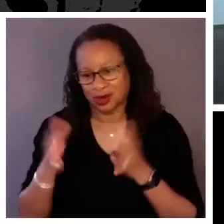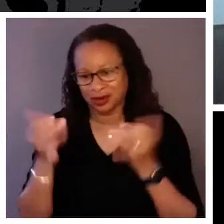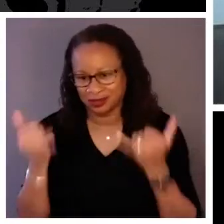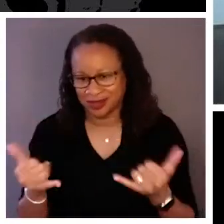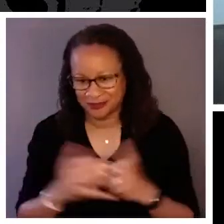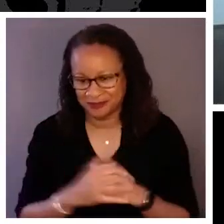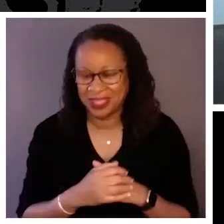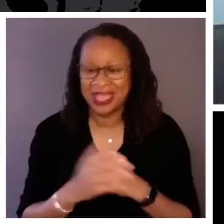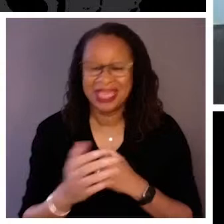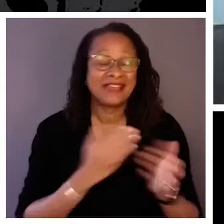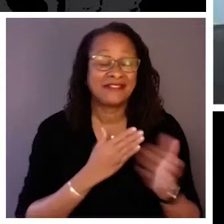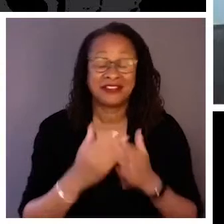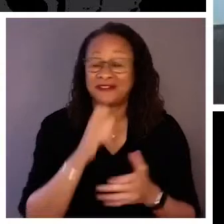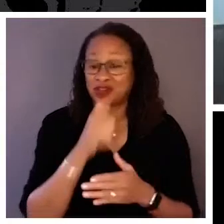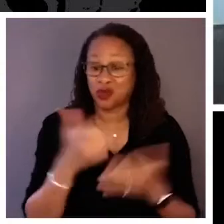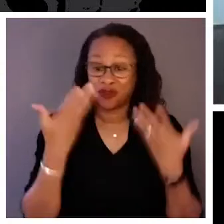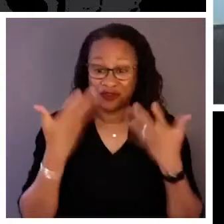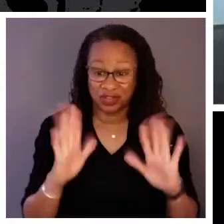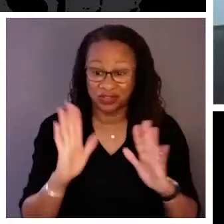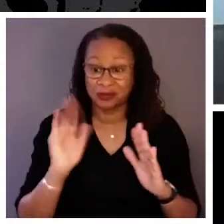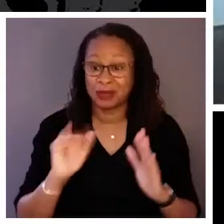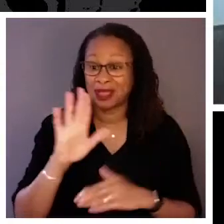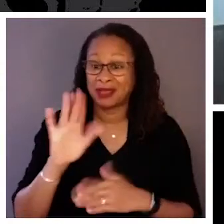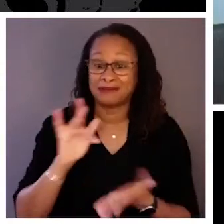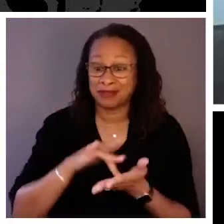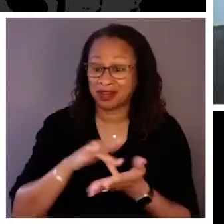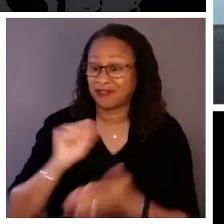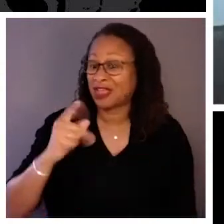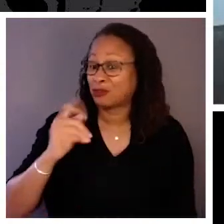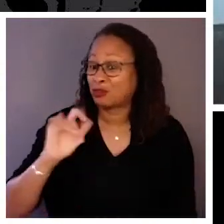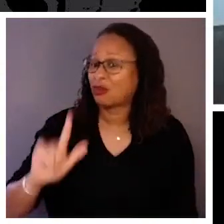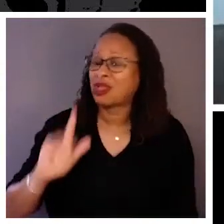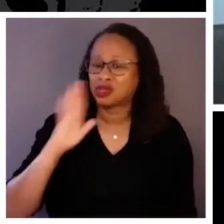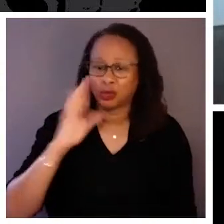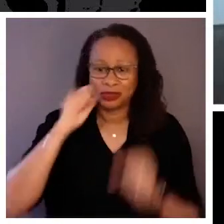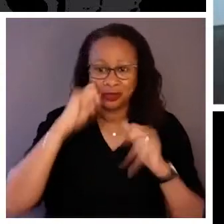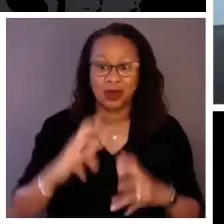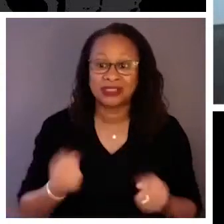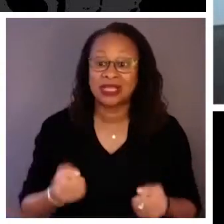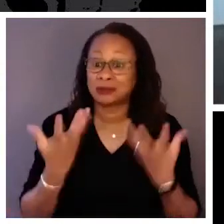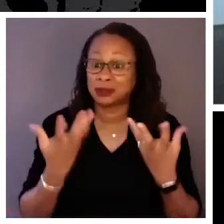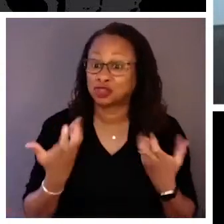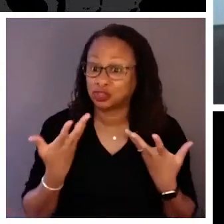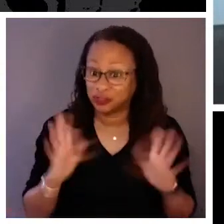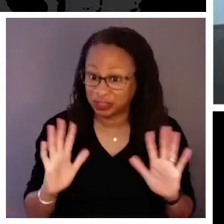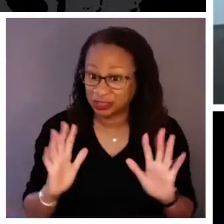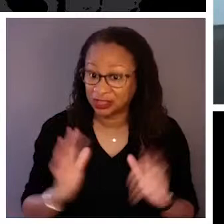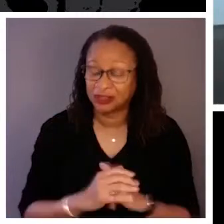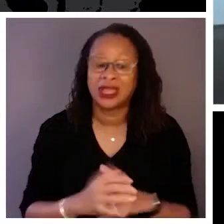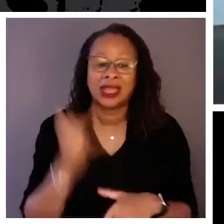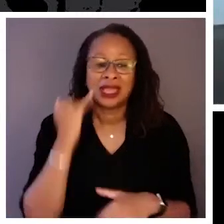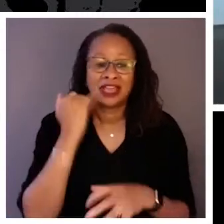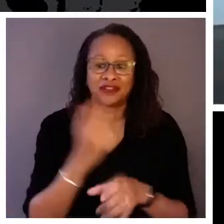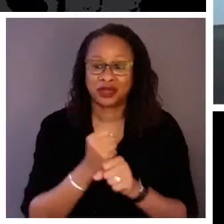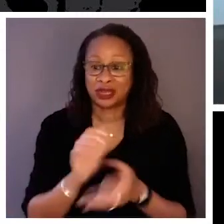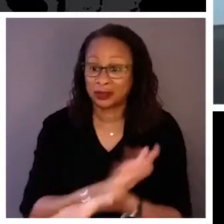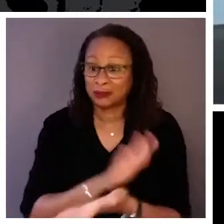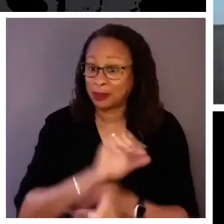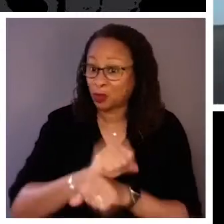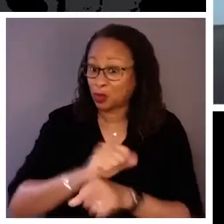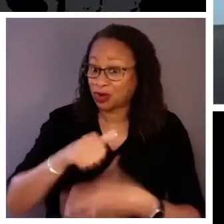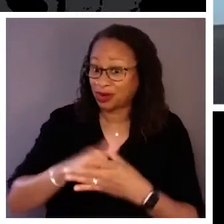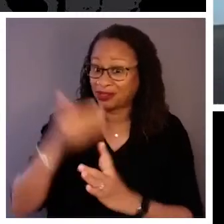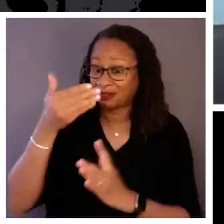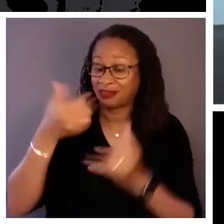don't finish by mid-April, you'd be surprised how much you can get done. You know, if you're getting paperwork in the mail,